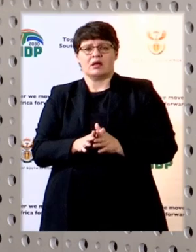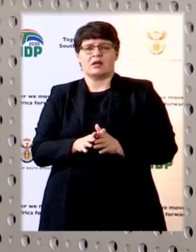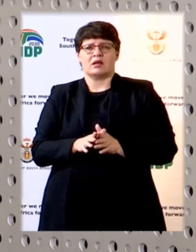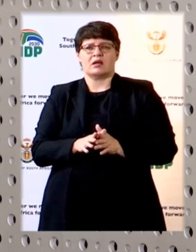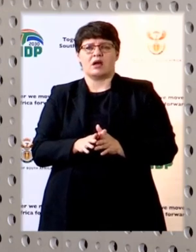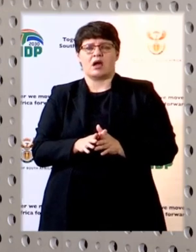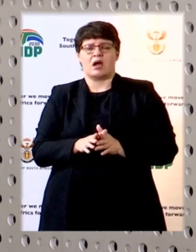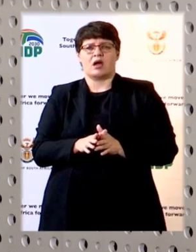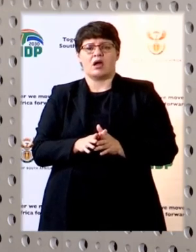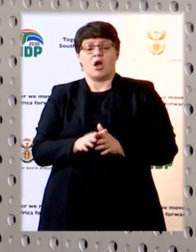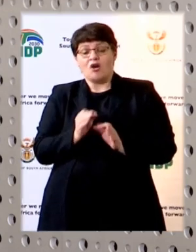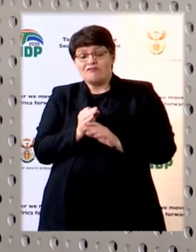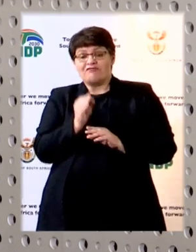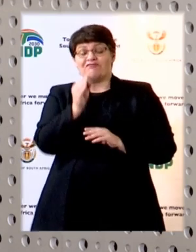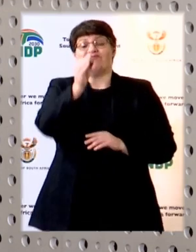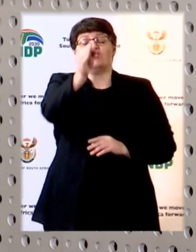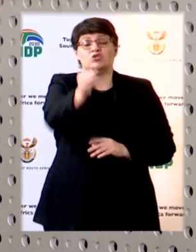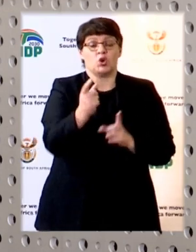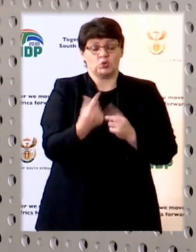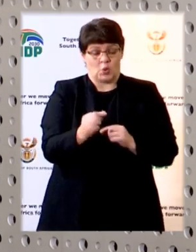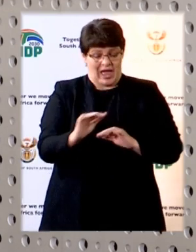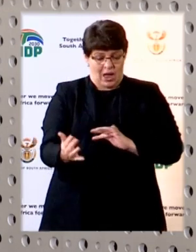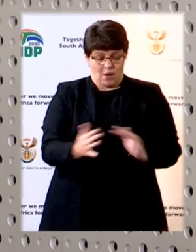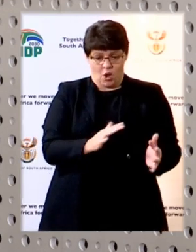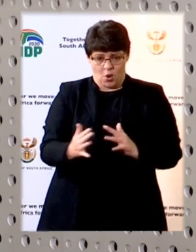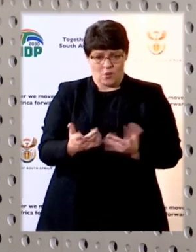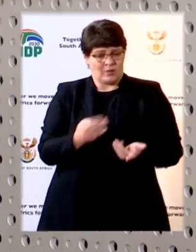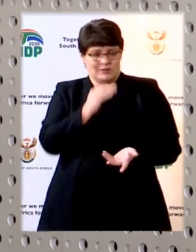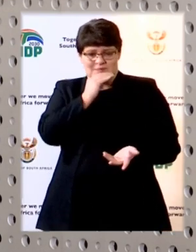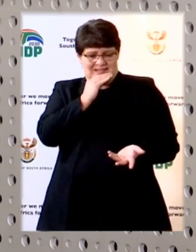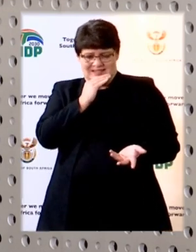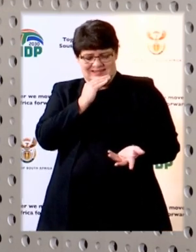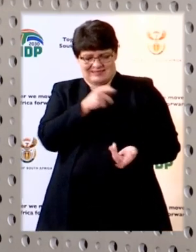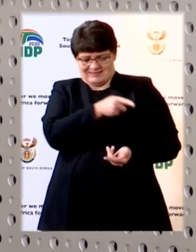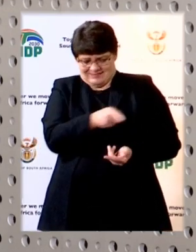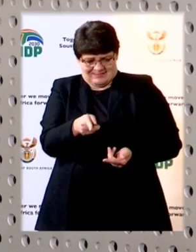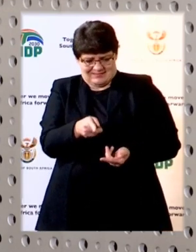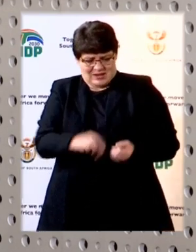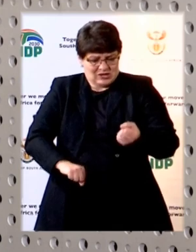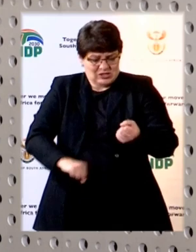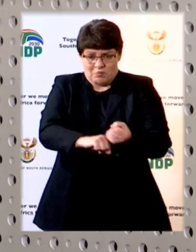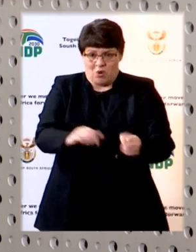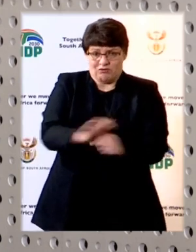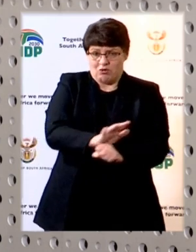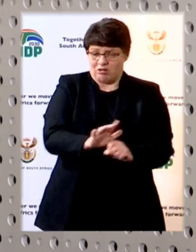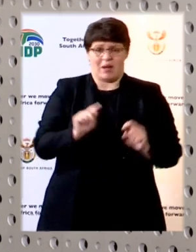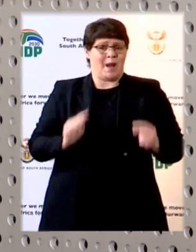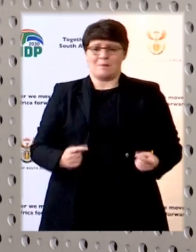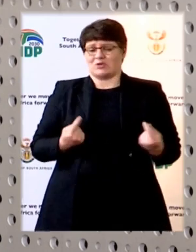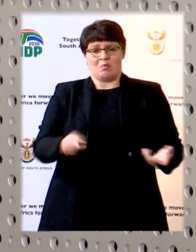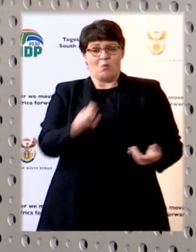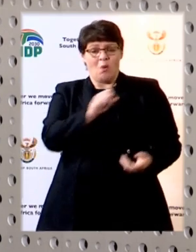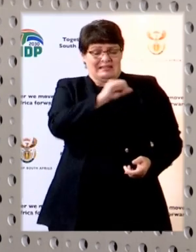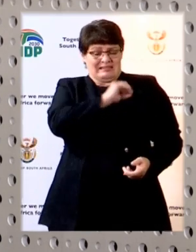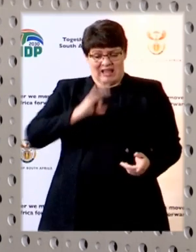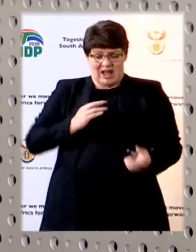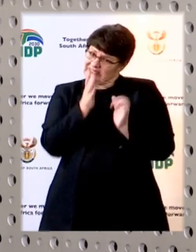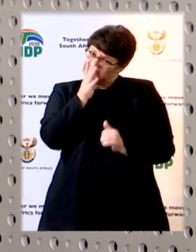since proposals of going forward are not going to be sufficient to support this sector that employs a number of